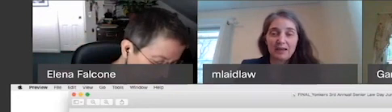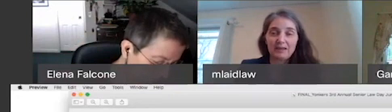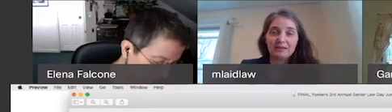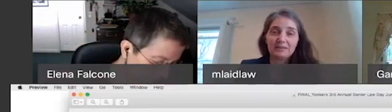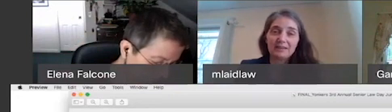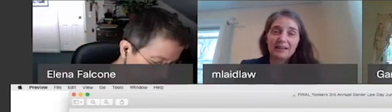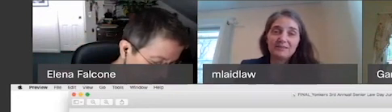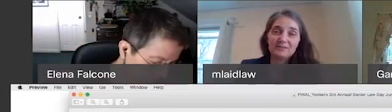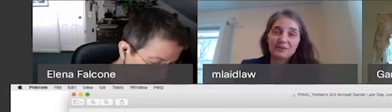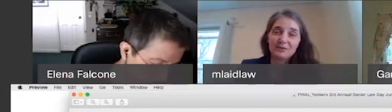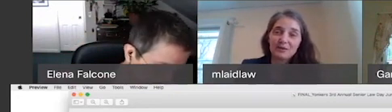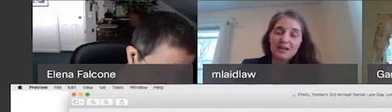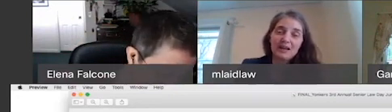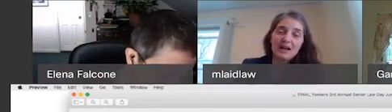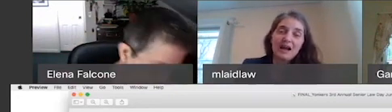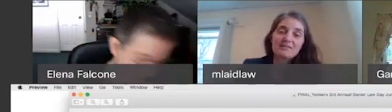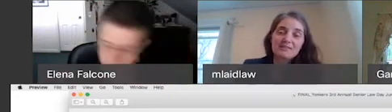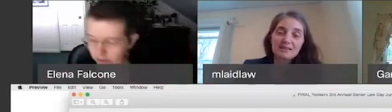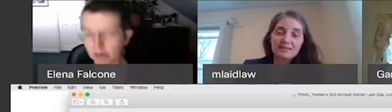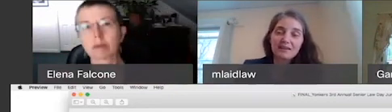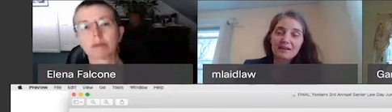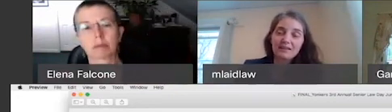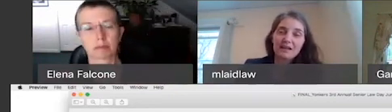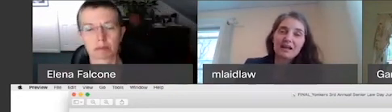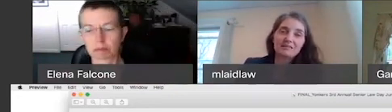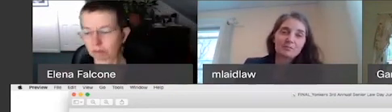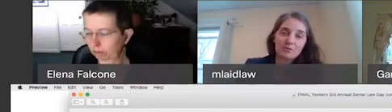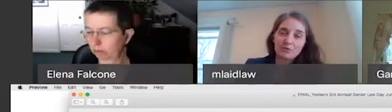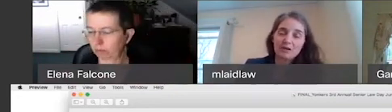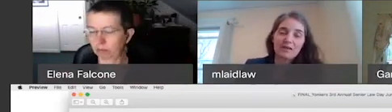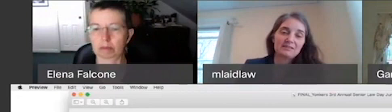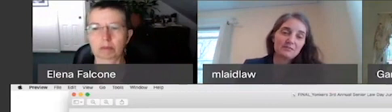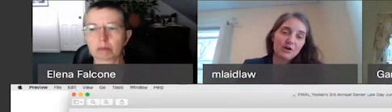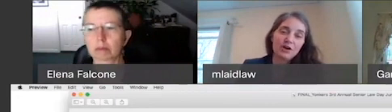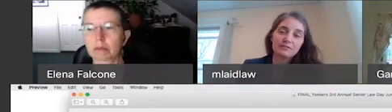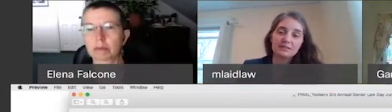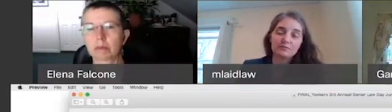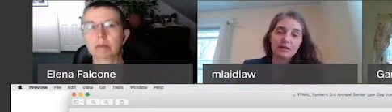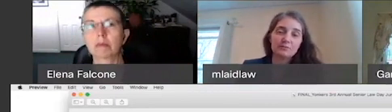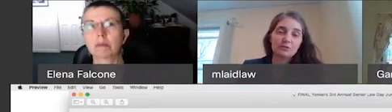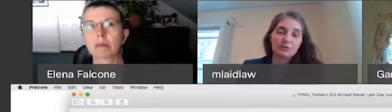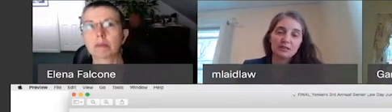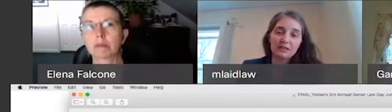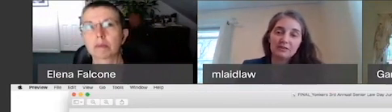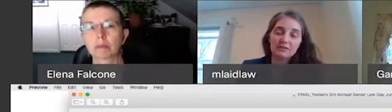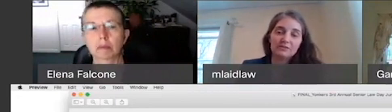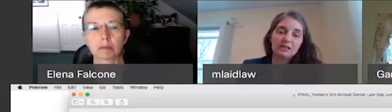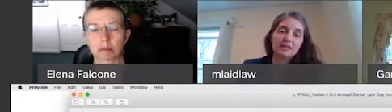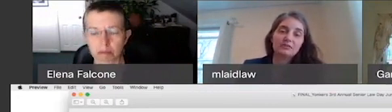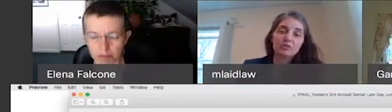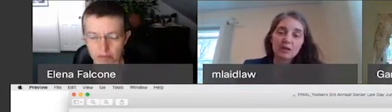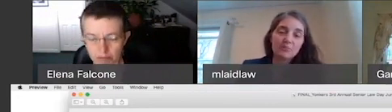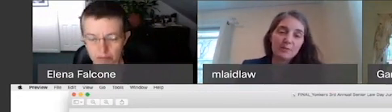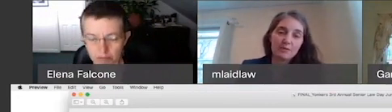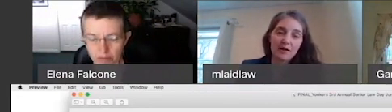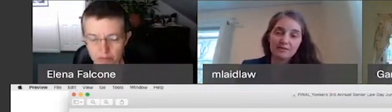pay. And so I think that as the program has evolved and developed over the years, it has a